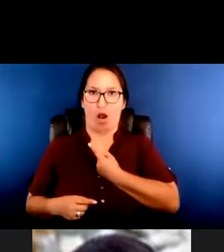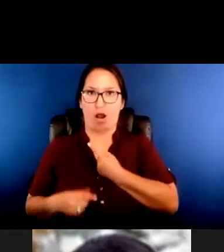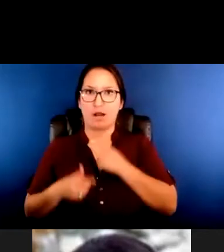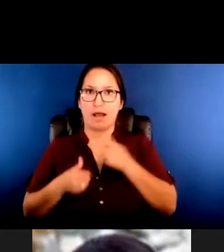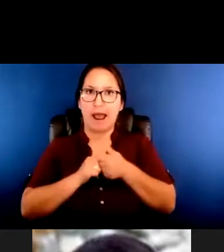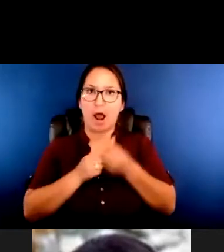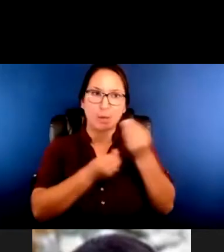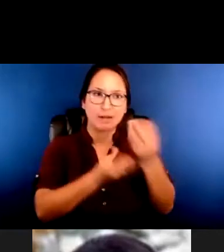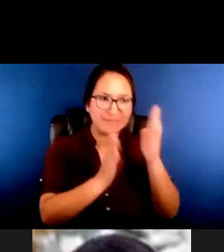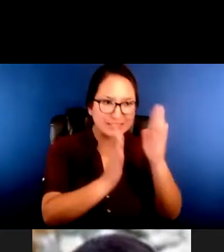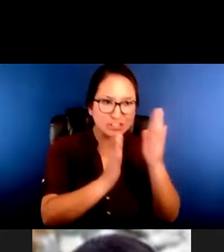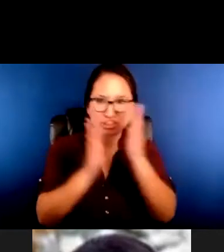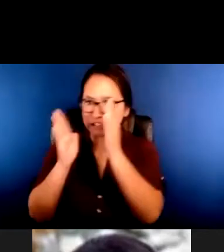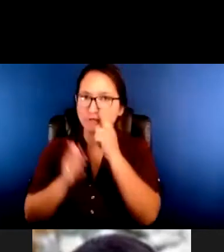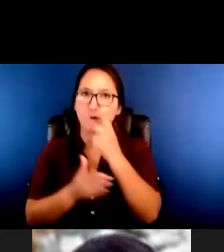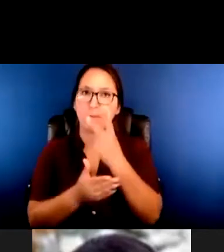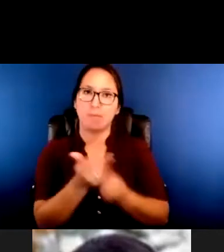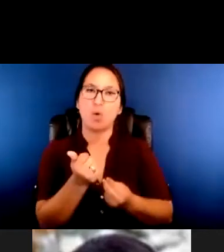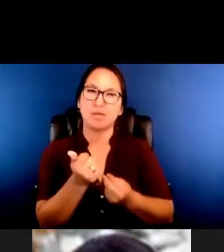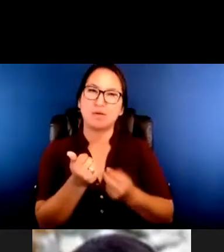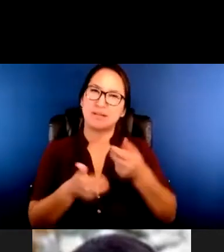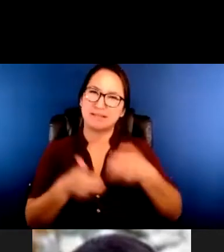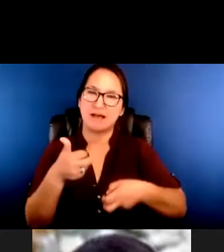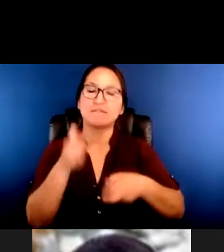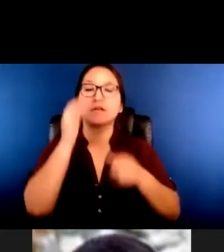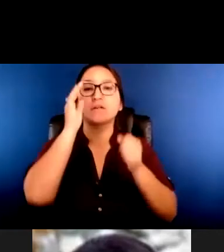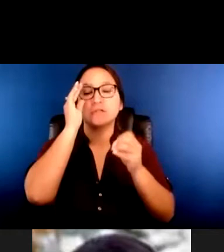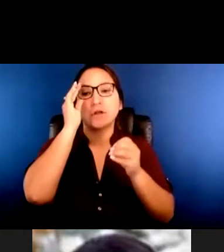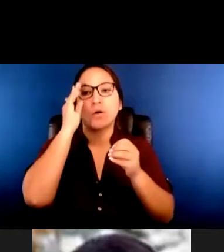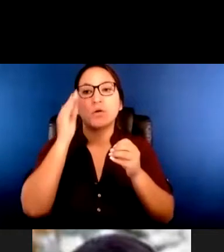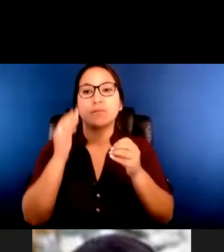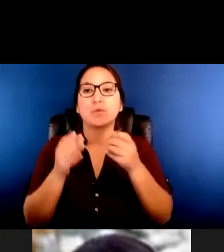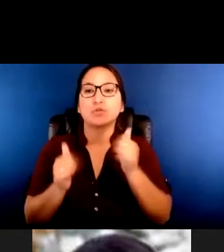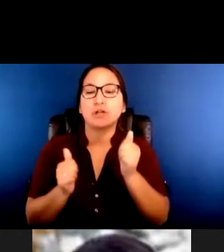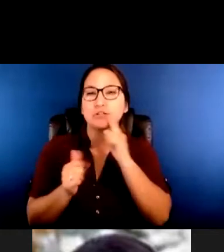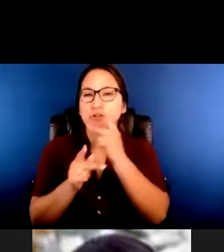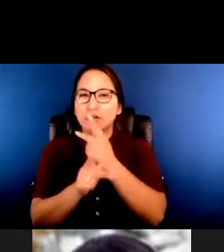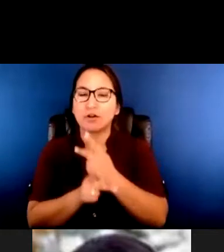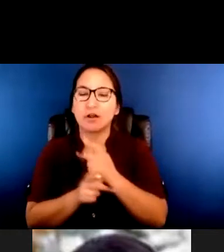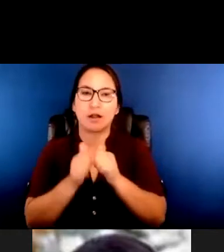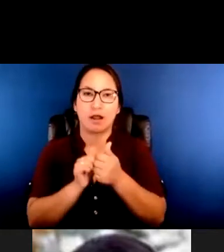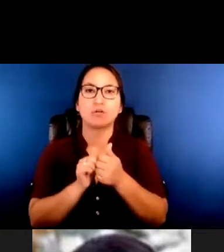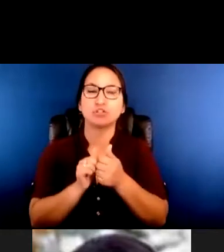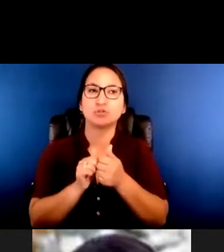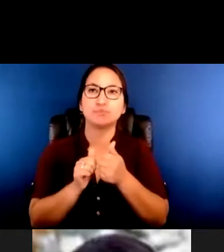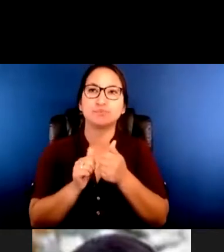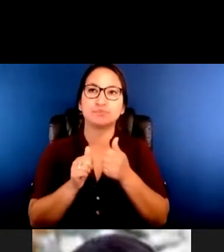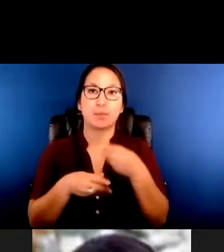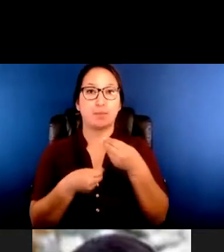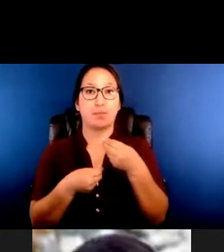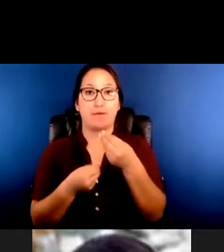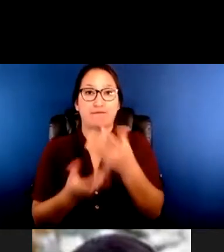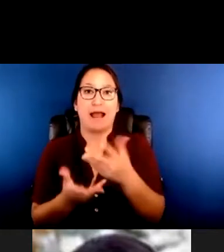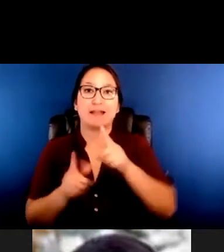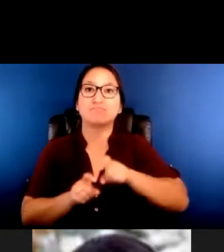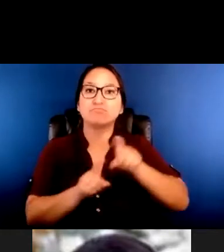wanted to see what we could do under the current landscape to still do that in a small chunk in a pilot. So that's what we're